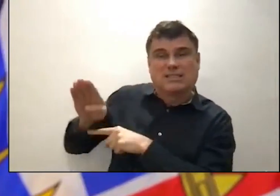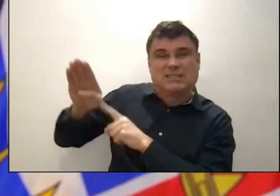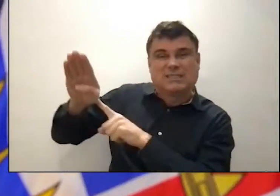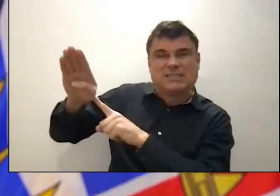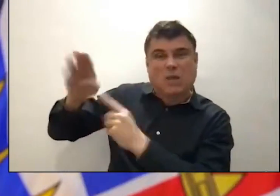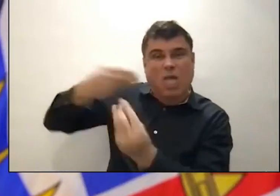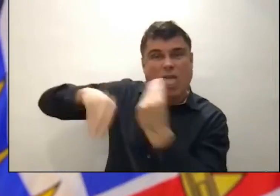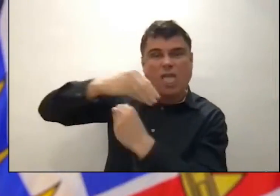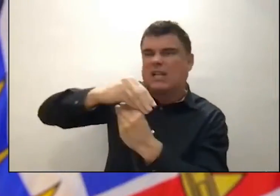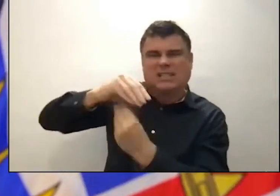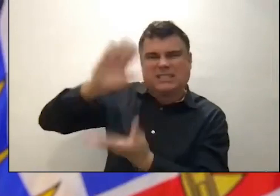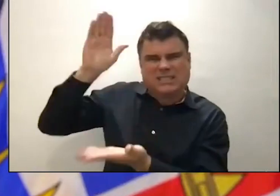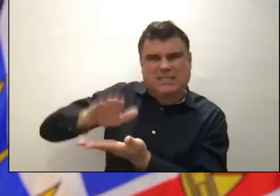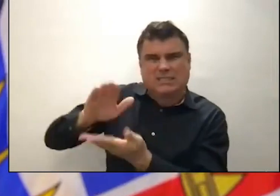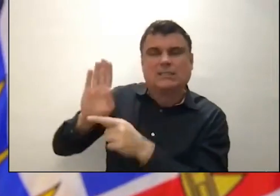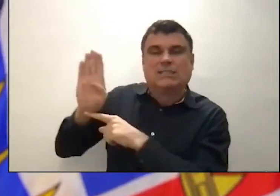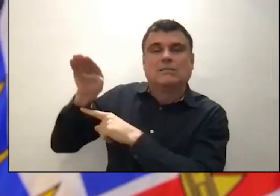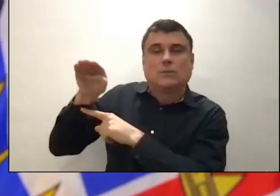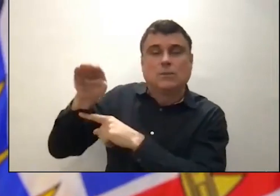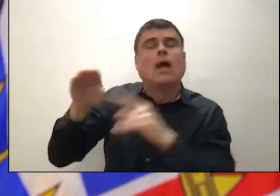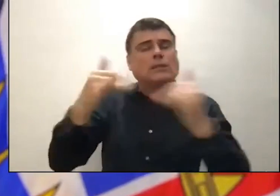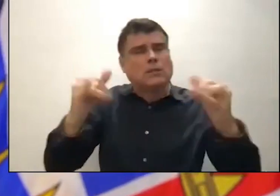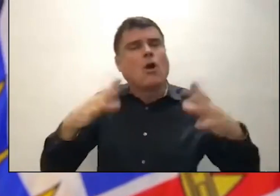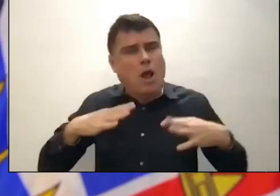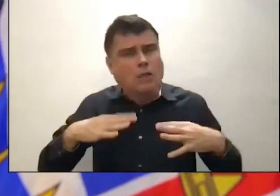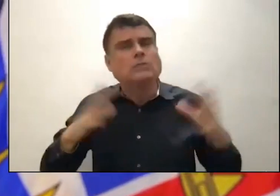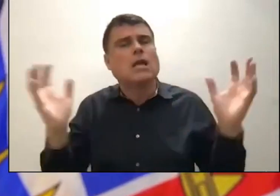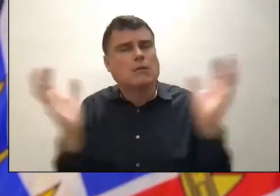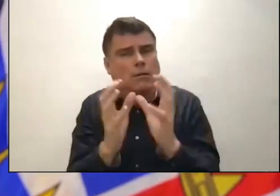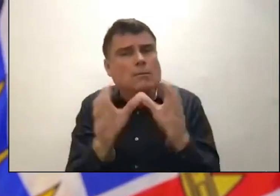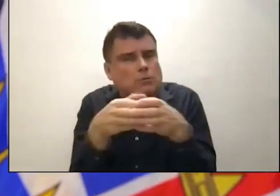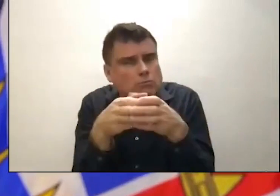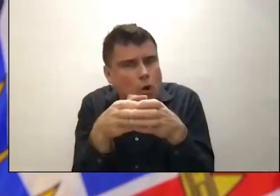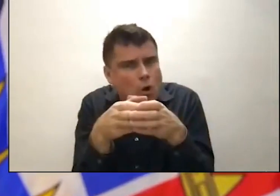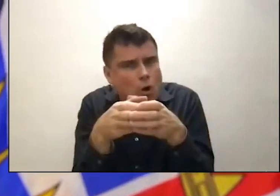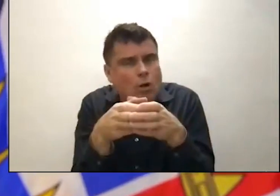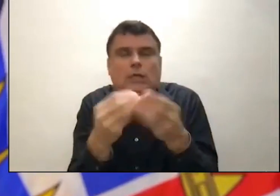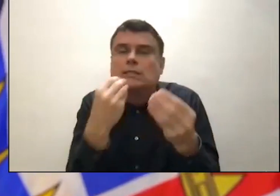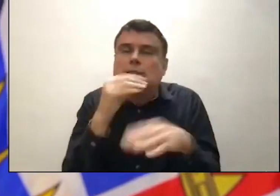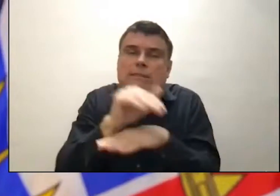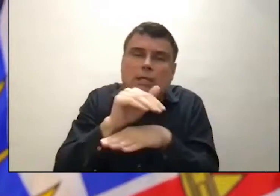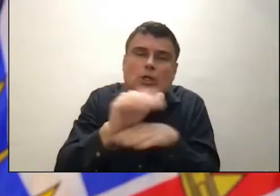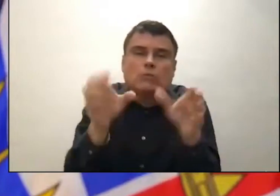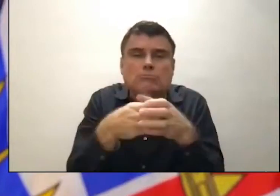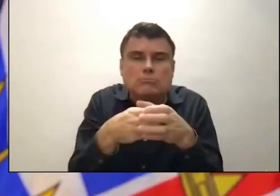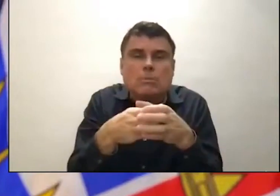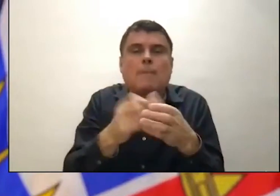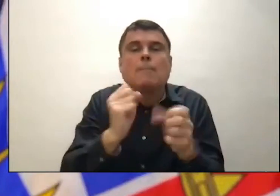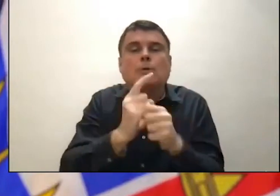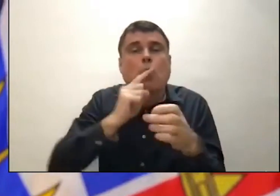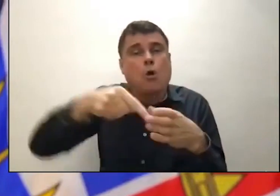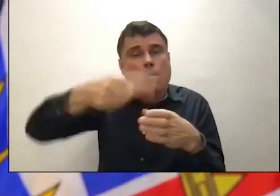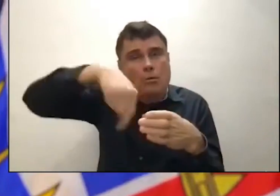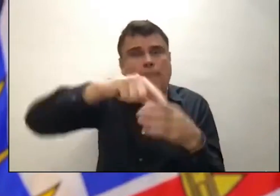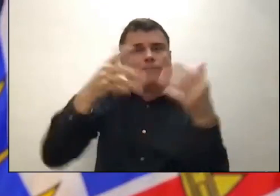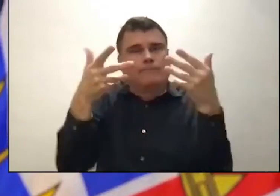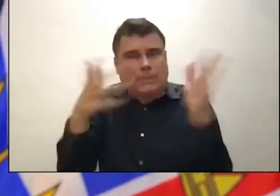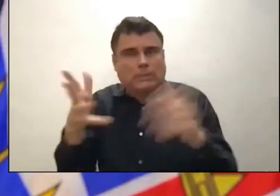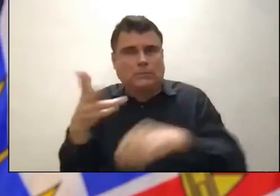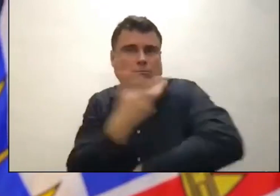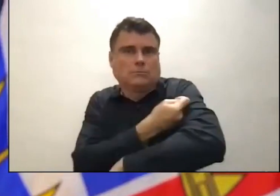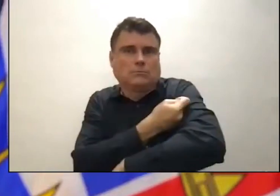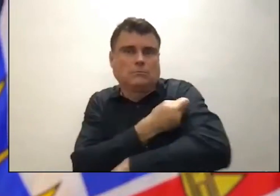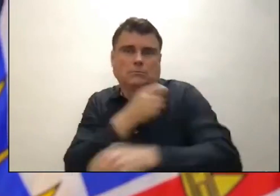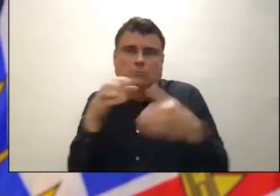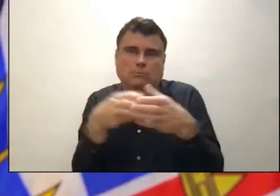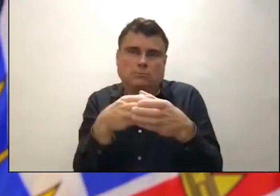meal, but ensure everybody is fully vaccinated so that you can do that in the safest way possible. We can still socialize and